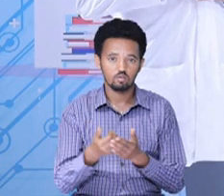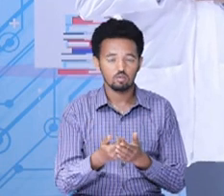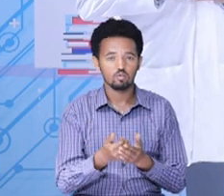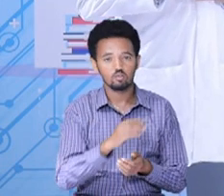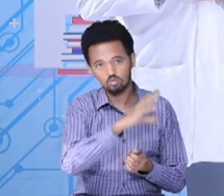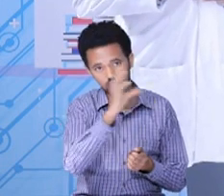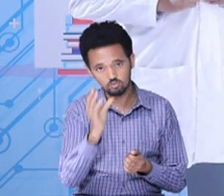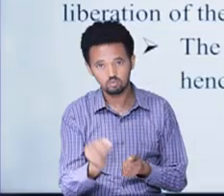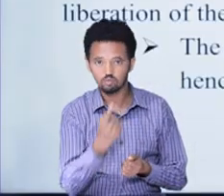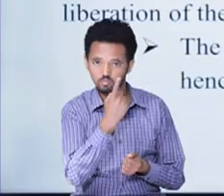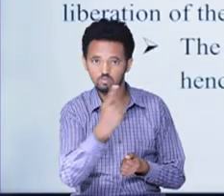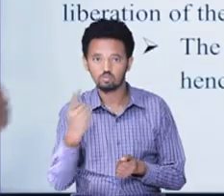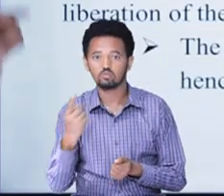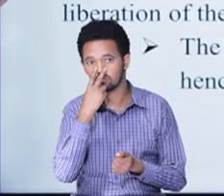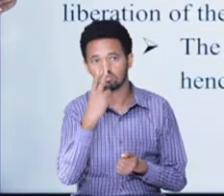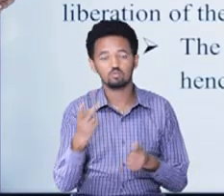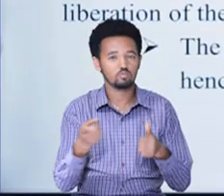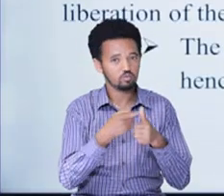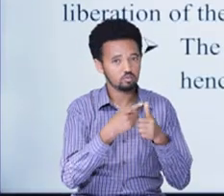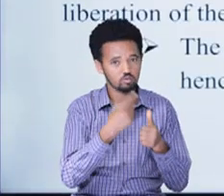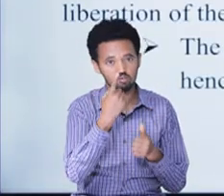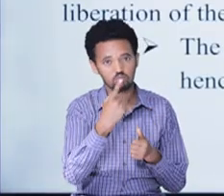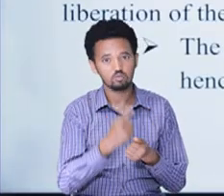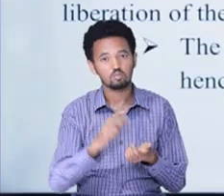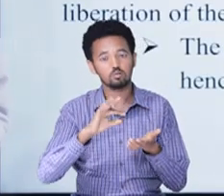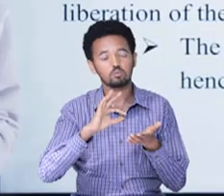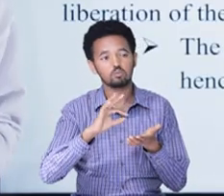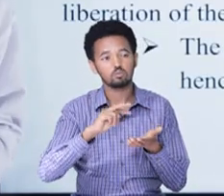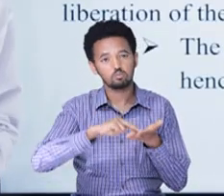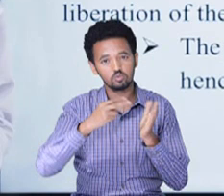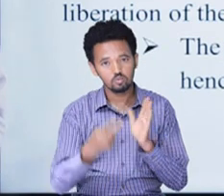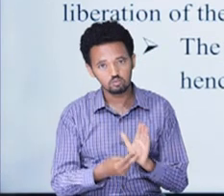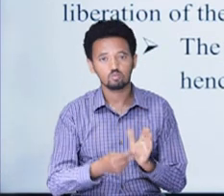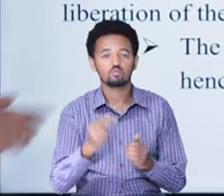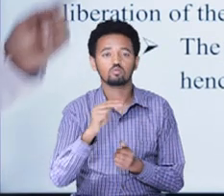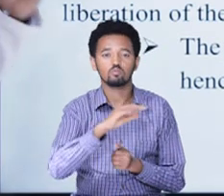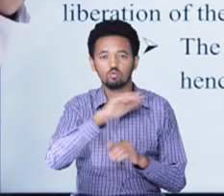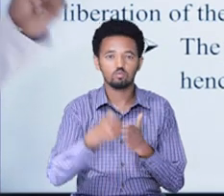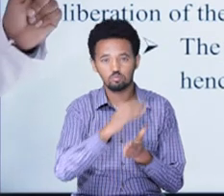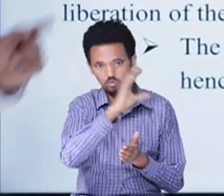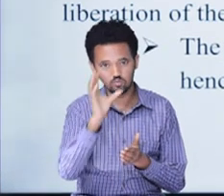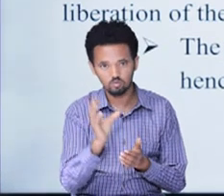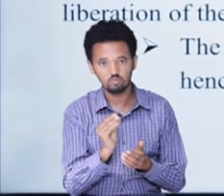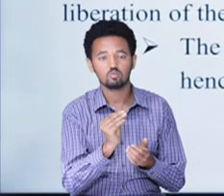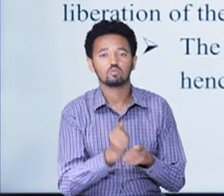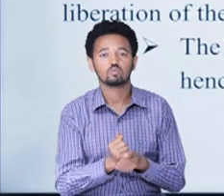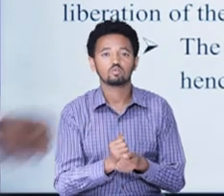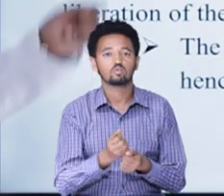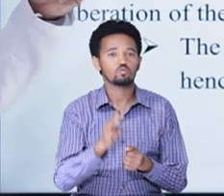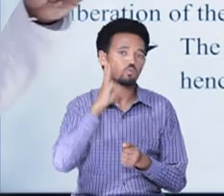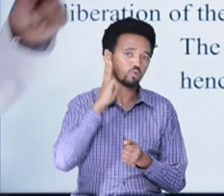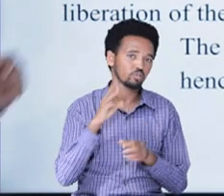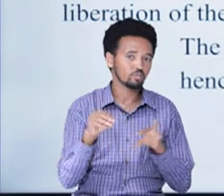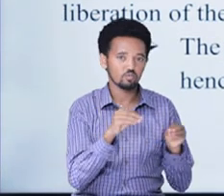Let us see each one by one. First one, the meaning of Pan-Africanism. Pan-Africanism was a movement